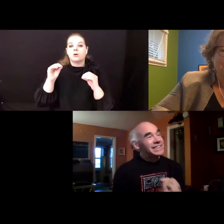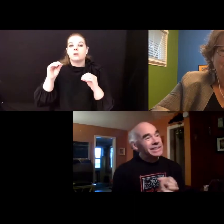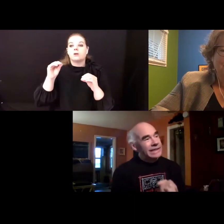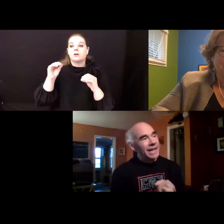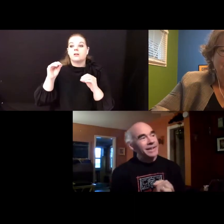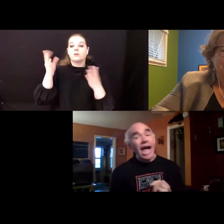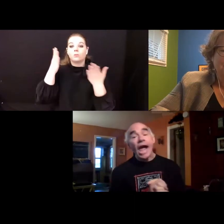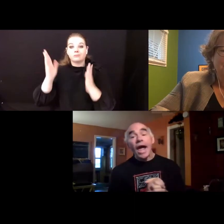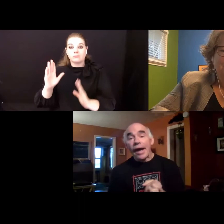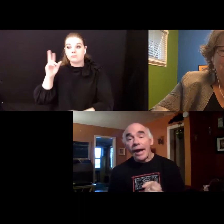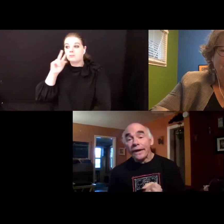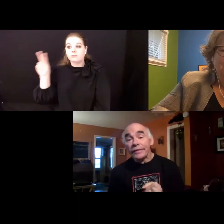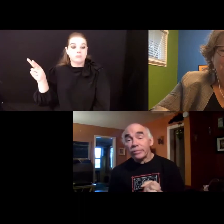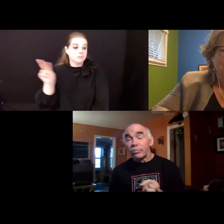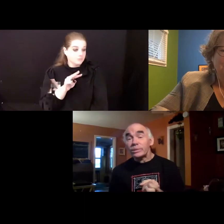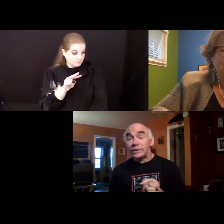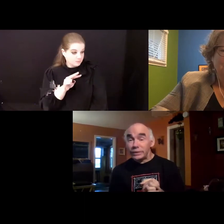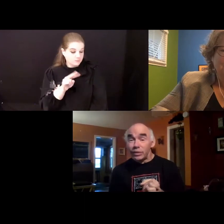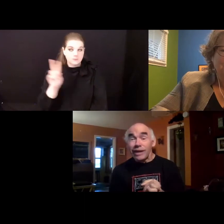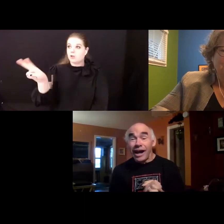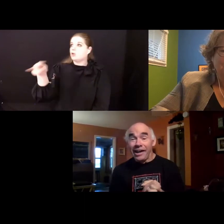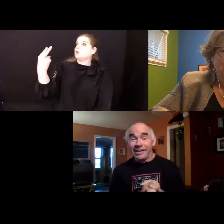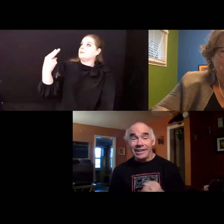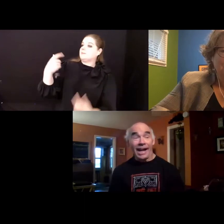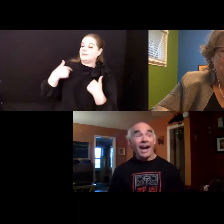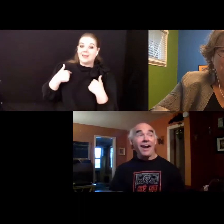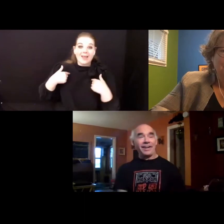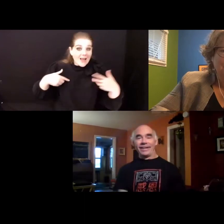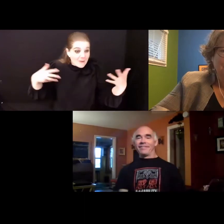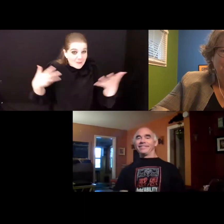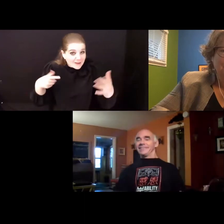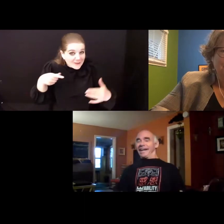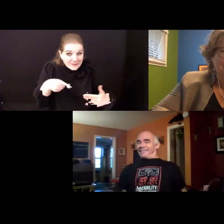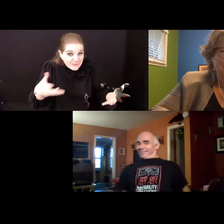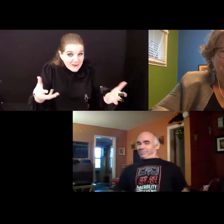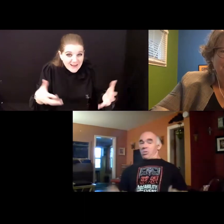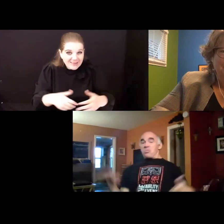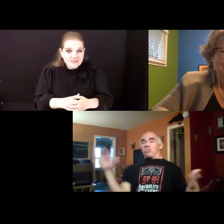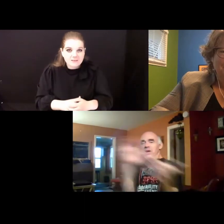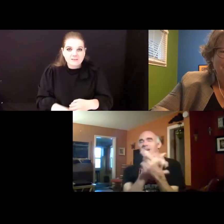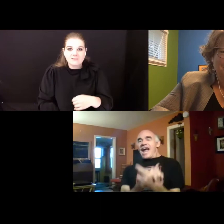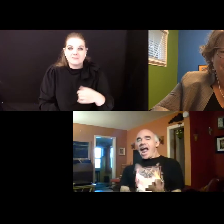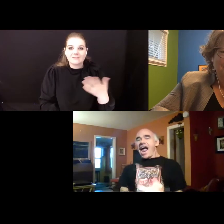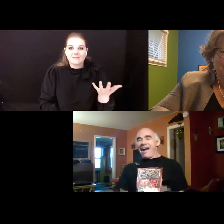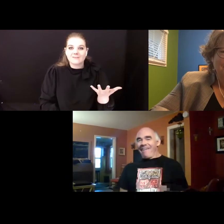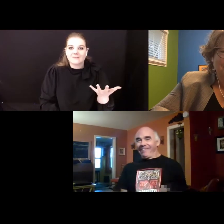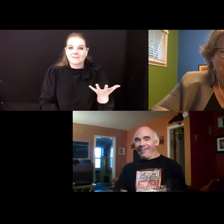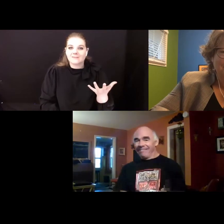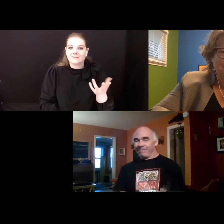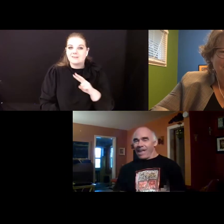me and said, and what would you like? And I was like, what do you